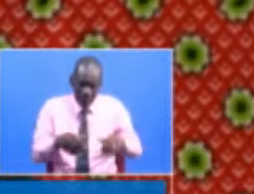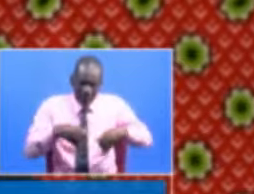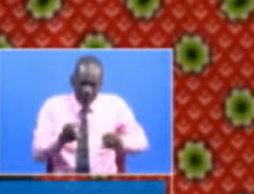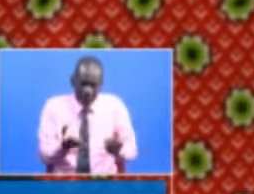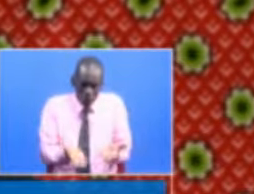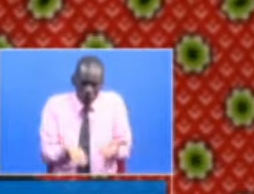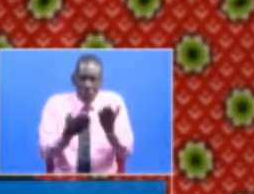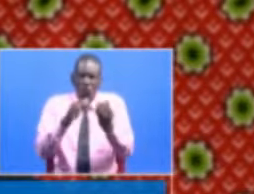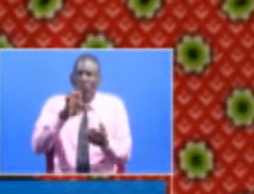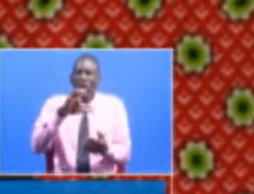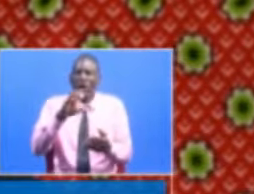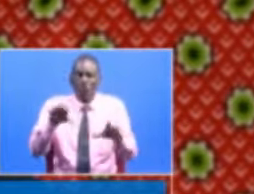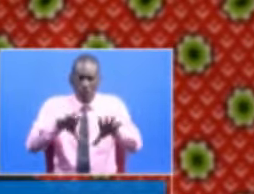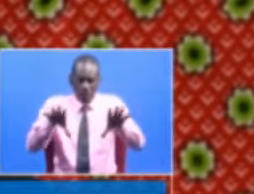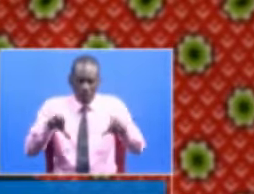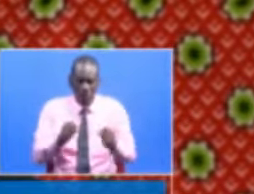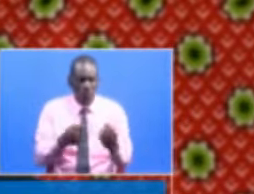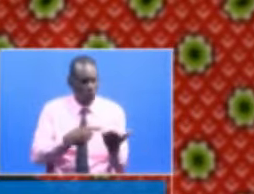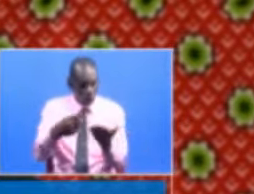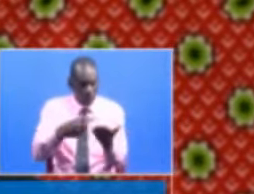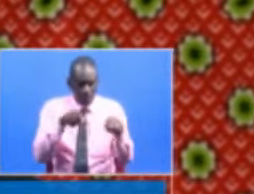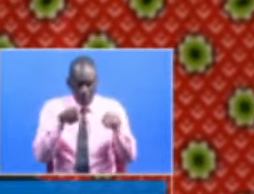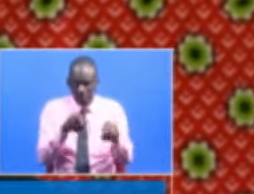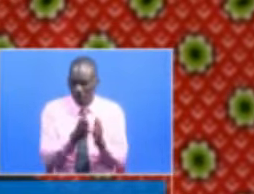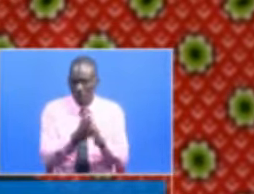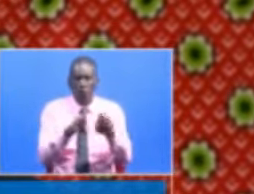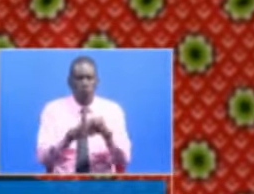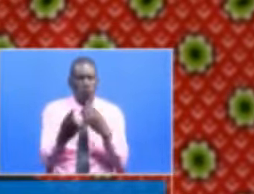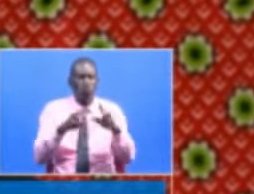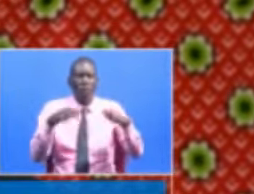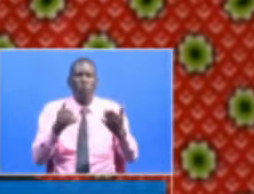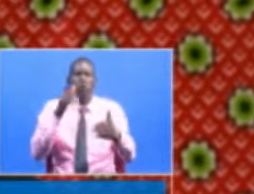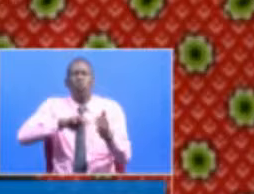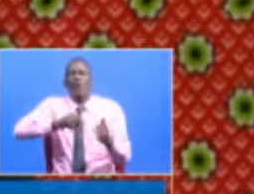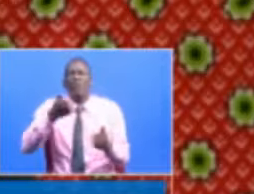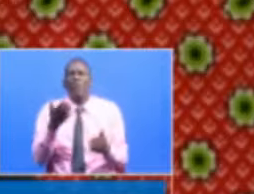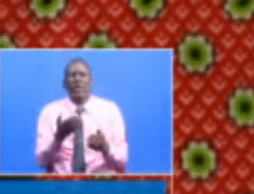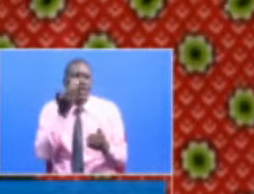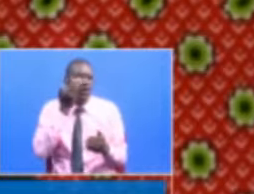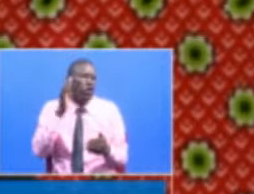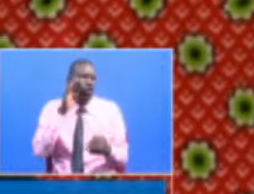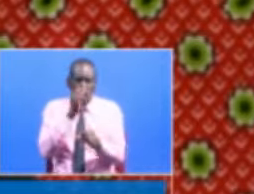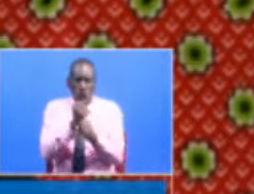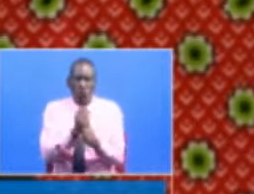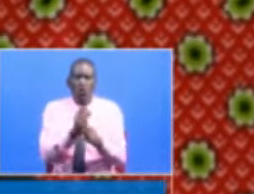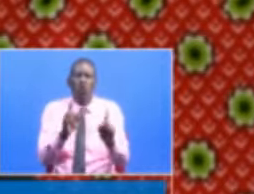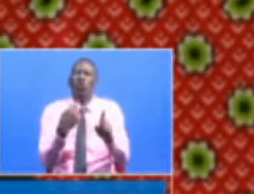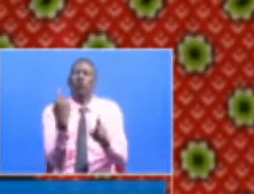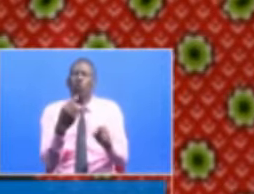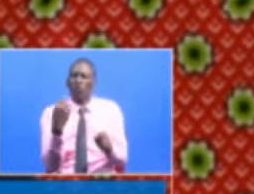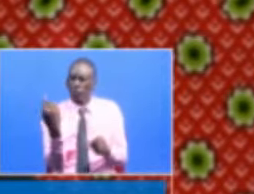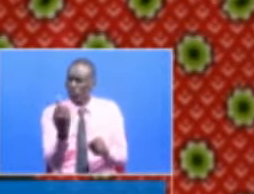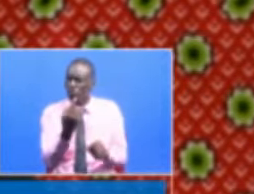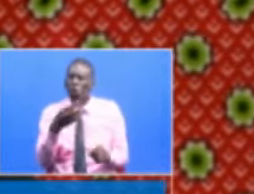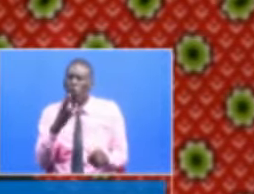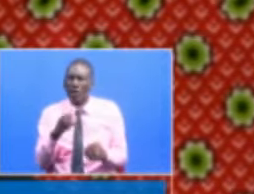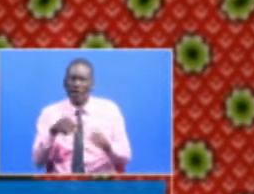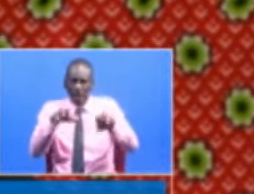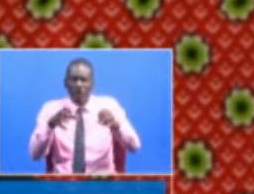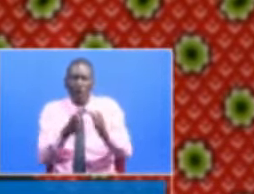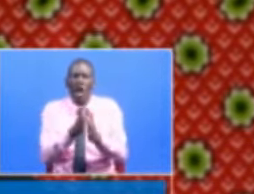ecosystem. So to put this conversation into perspective and also talk about what else Isiolo is doing besides just irrigated agriculture and what